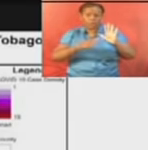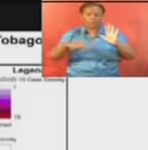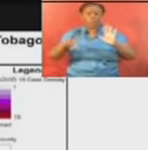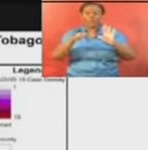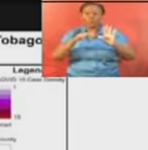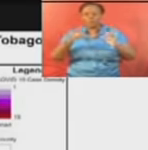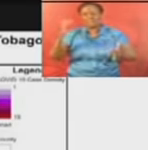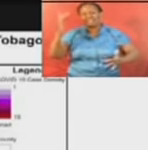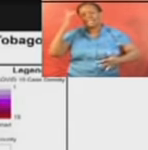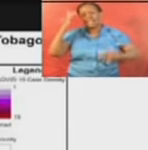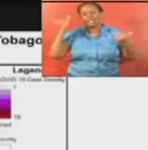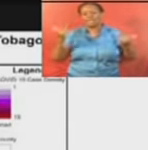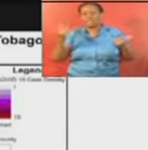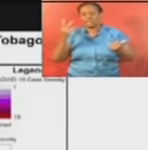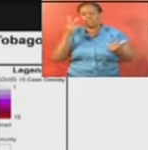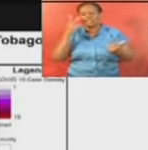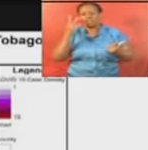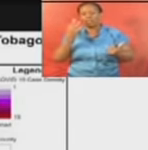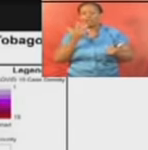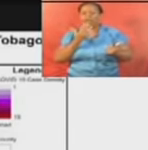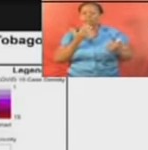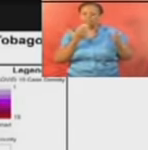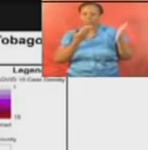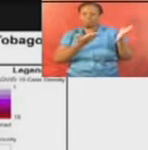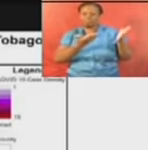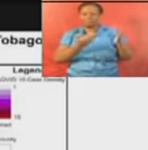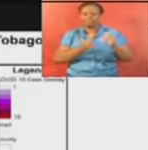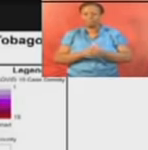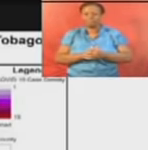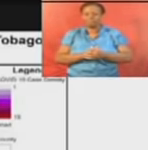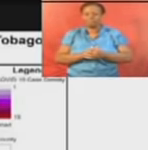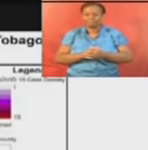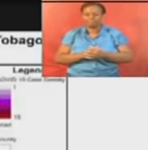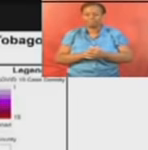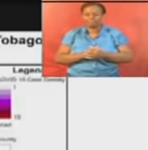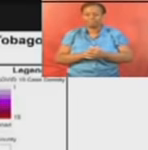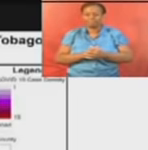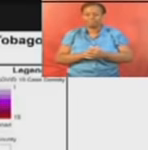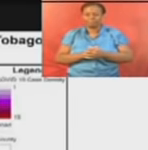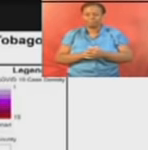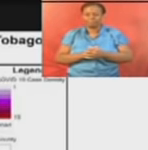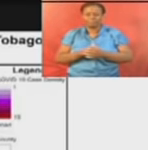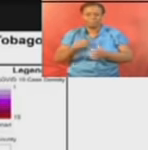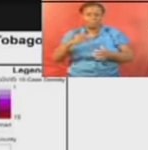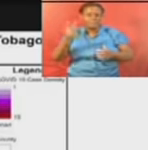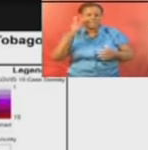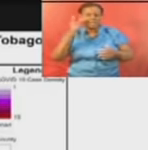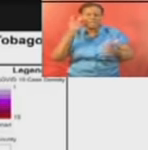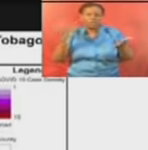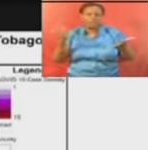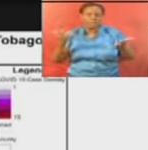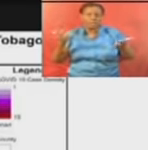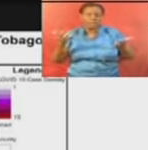same distribution, and that's why I have to make the distinction. So in this case, we are seeing that the